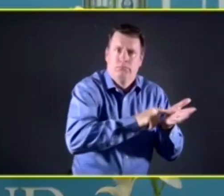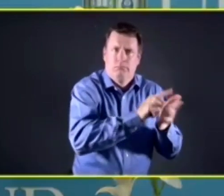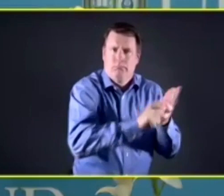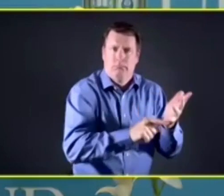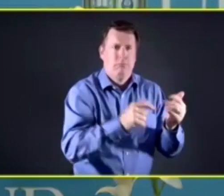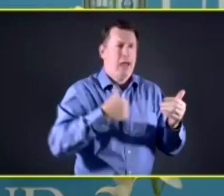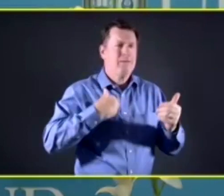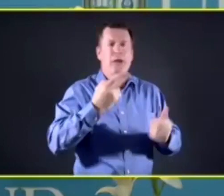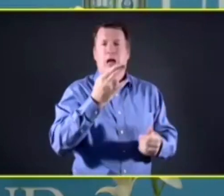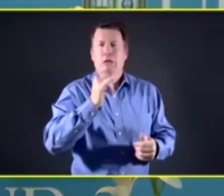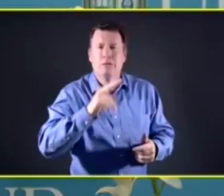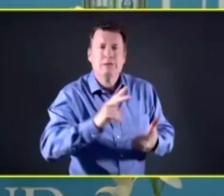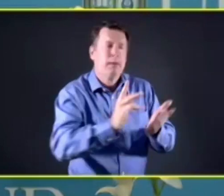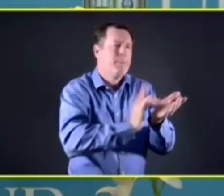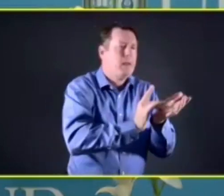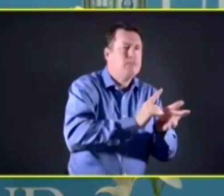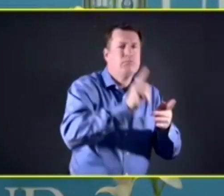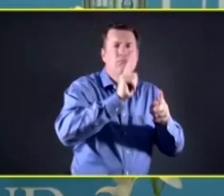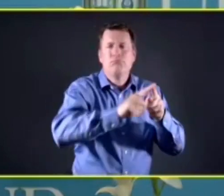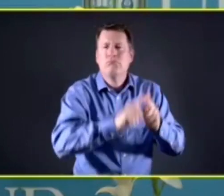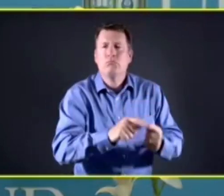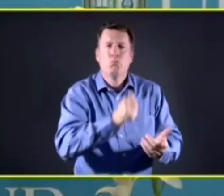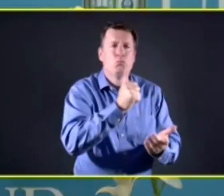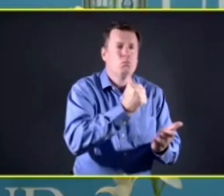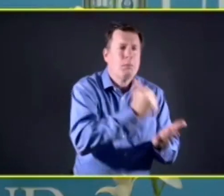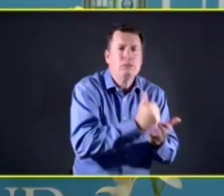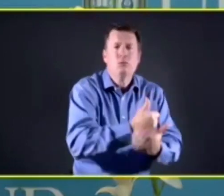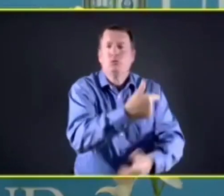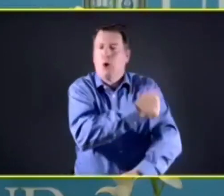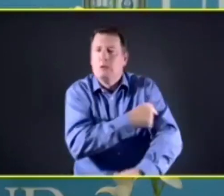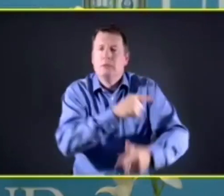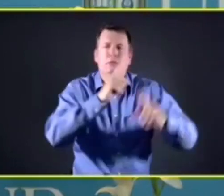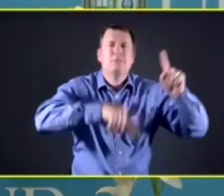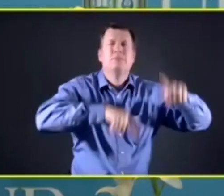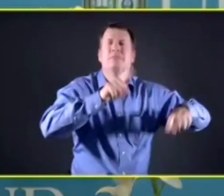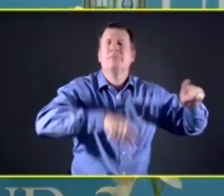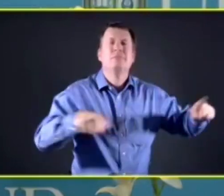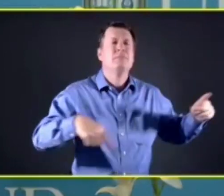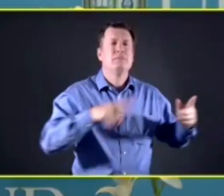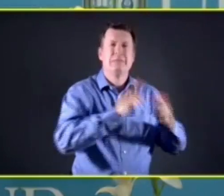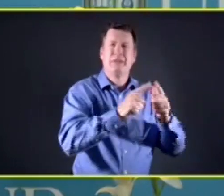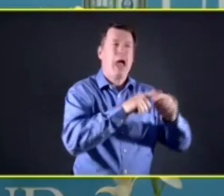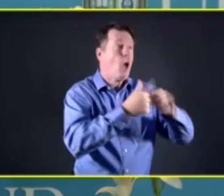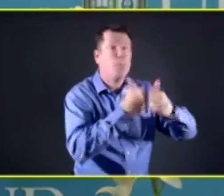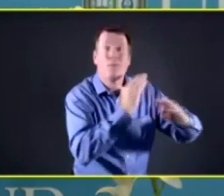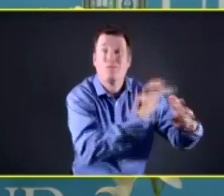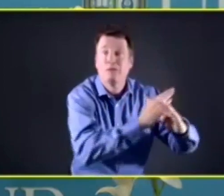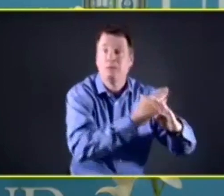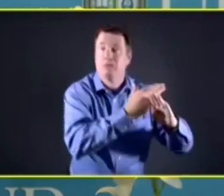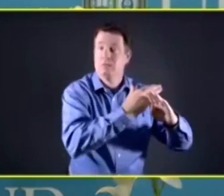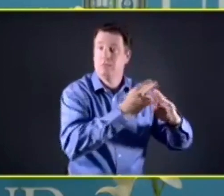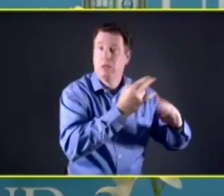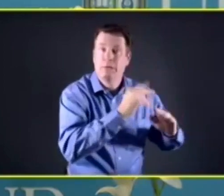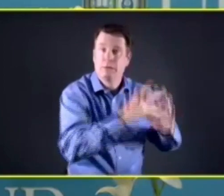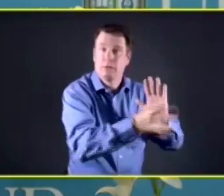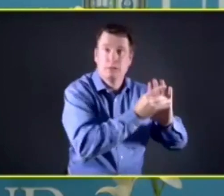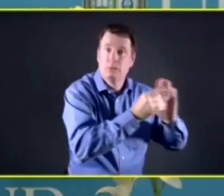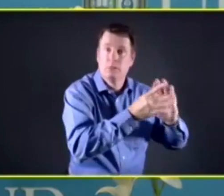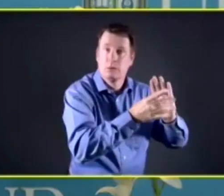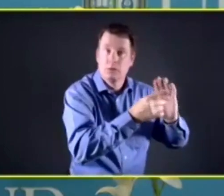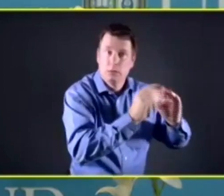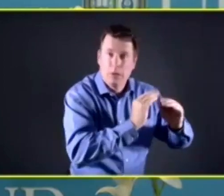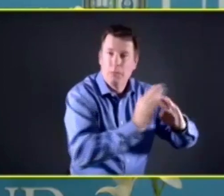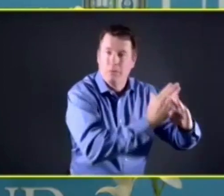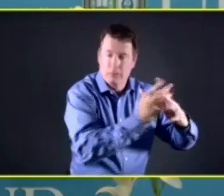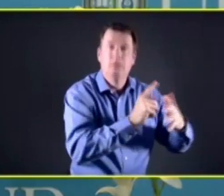of prevention modes. And these networks were, you know, have expanded